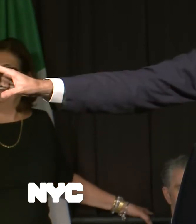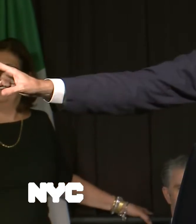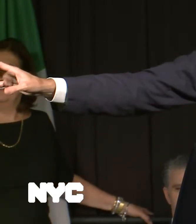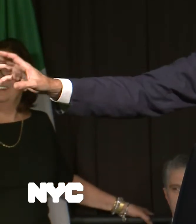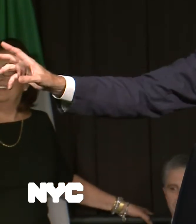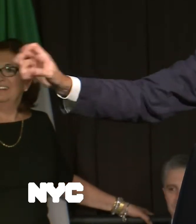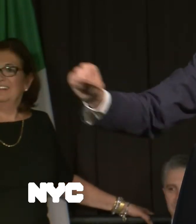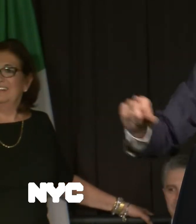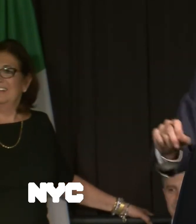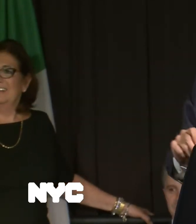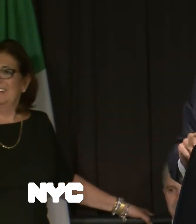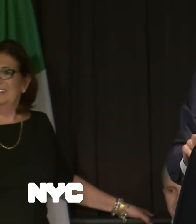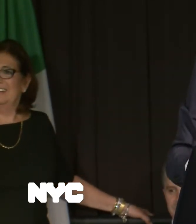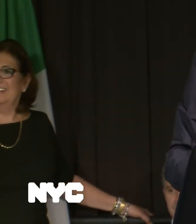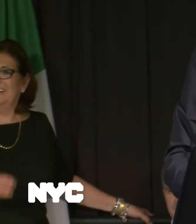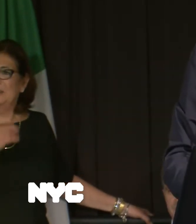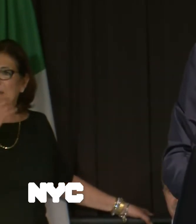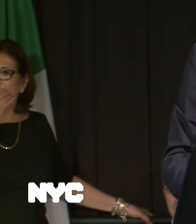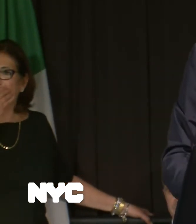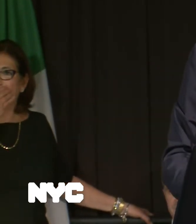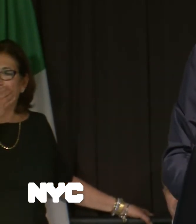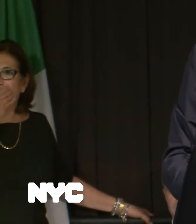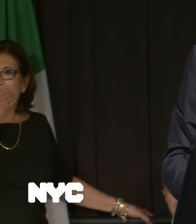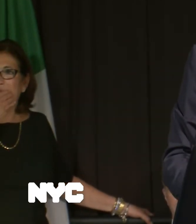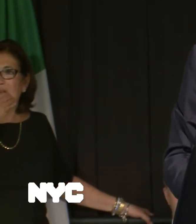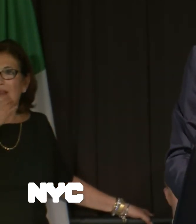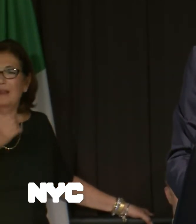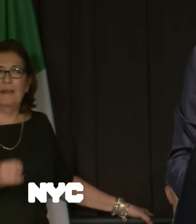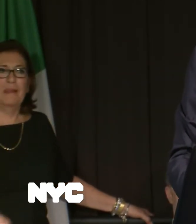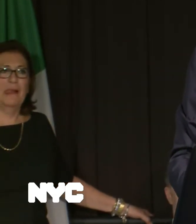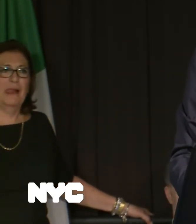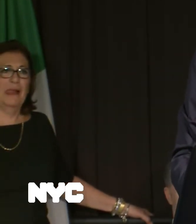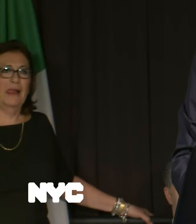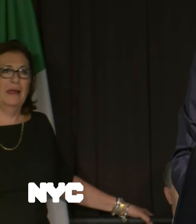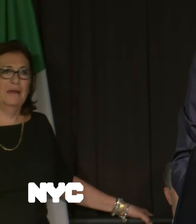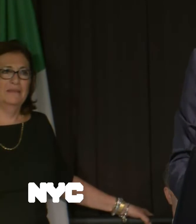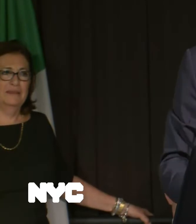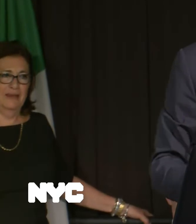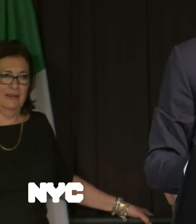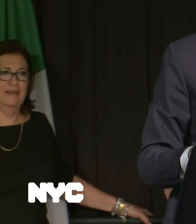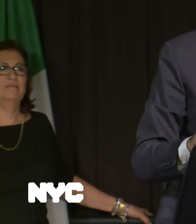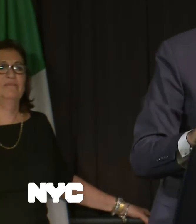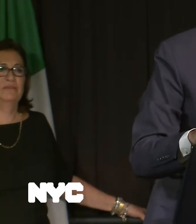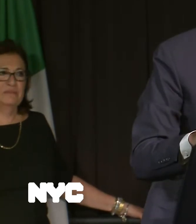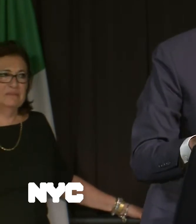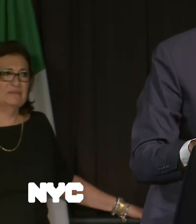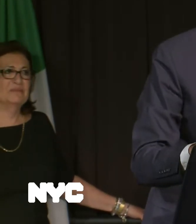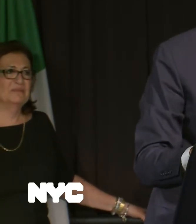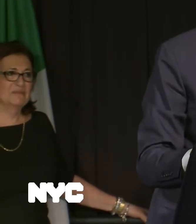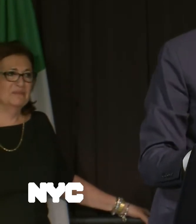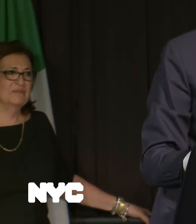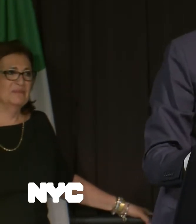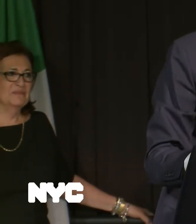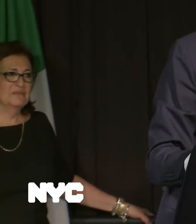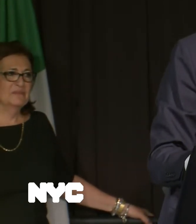Honorable mention to Leone in Brooklyn. And Mama's in Corona, Queens.